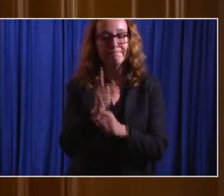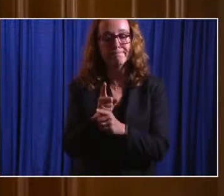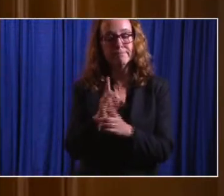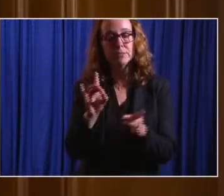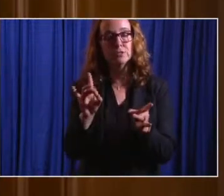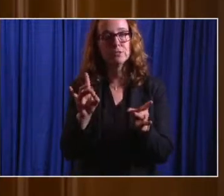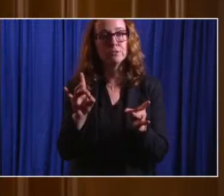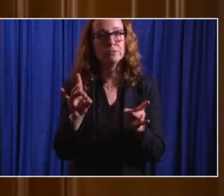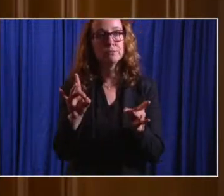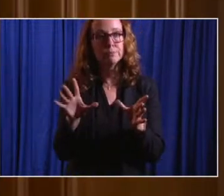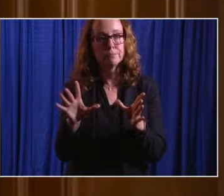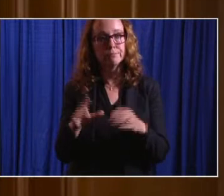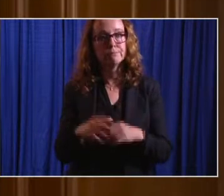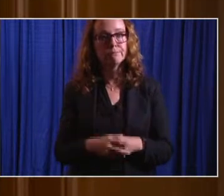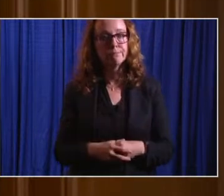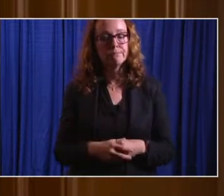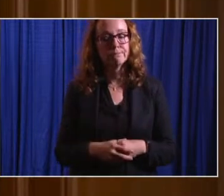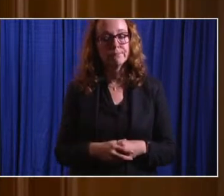one point, Italy looked